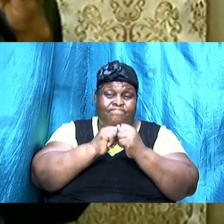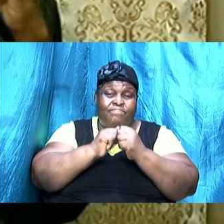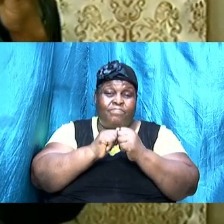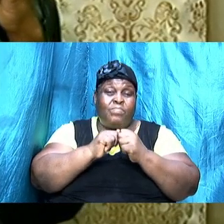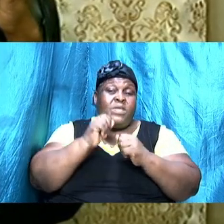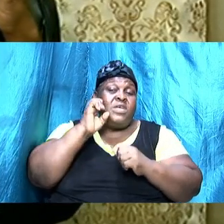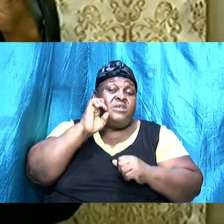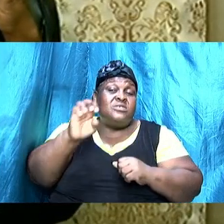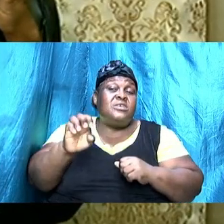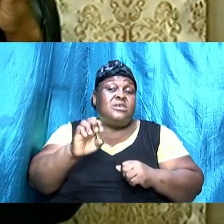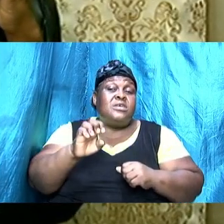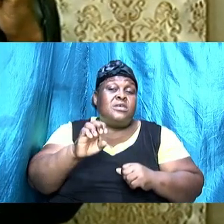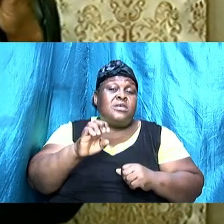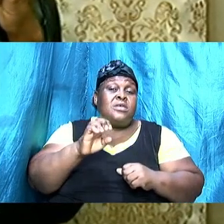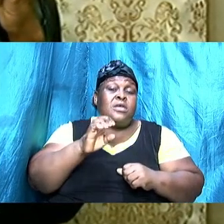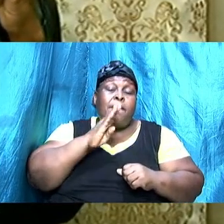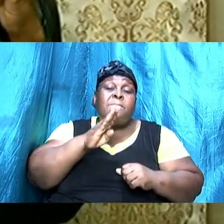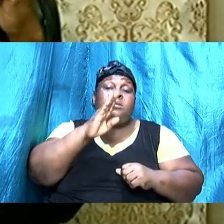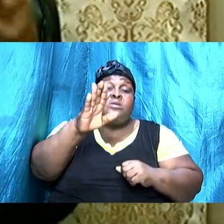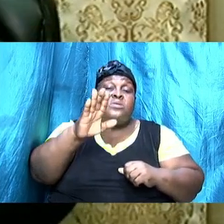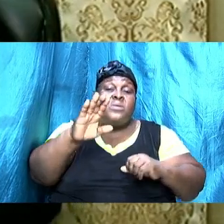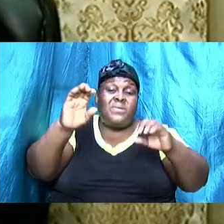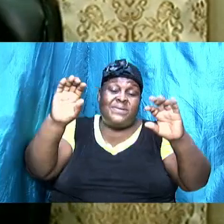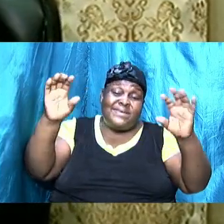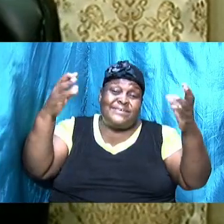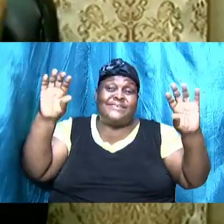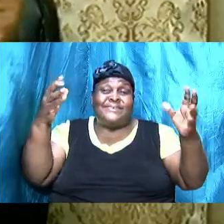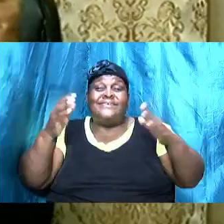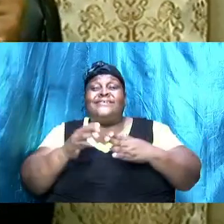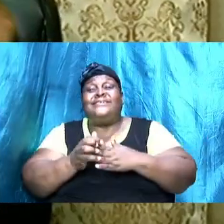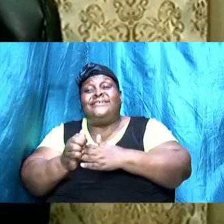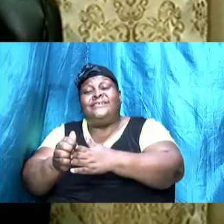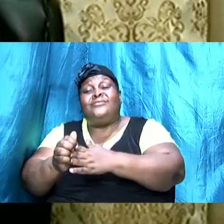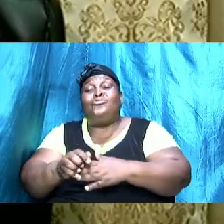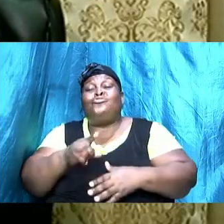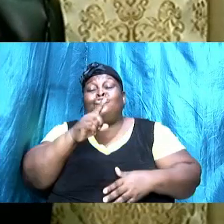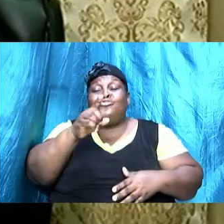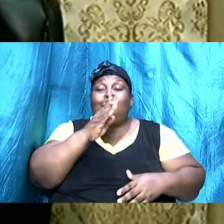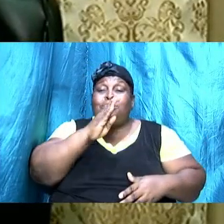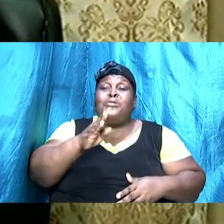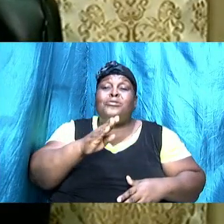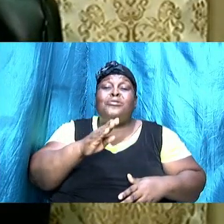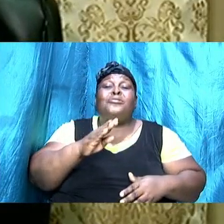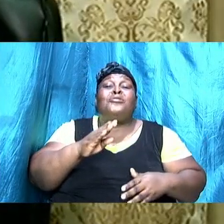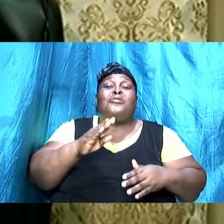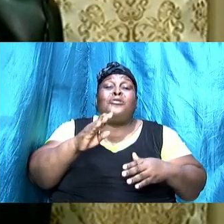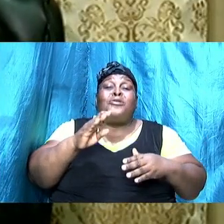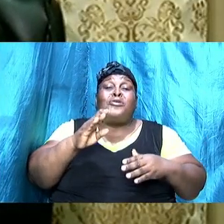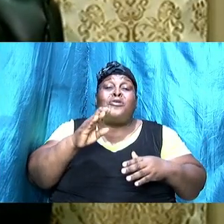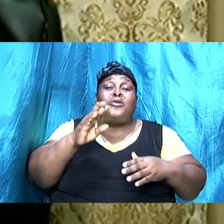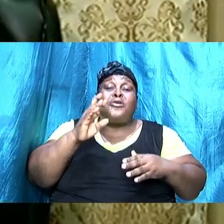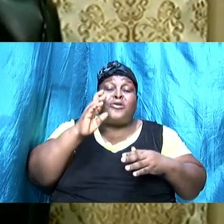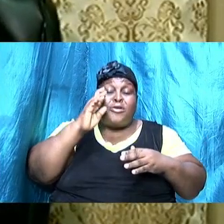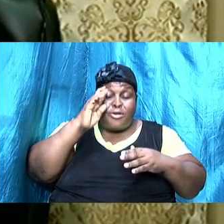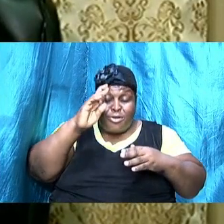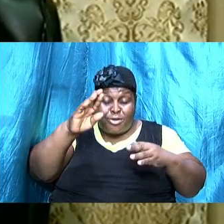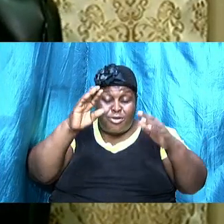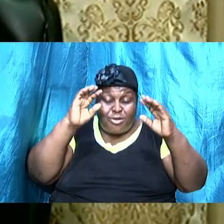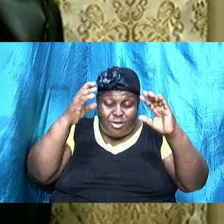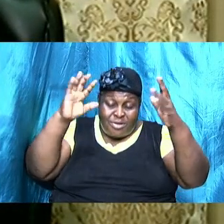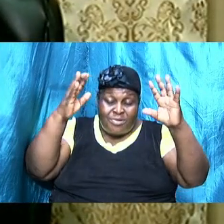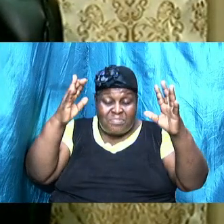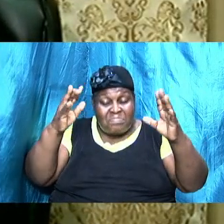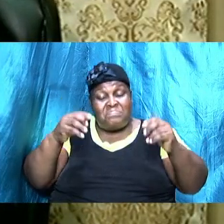She's supposed to be your cheerleader. You're supposed to be her cheerleader. If something